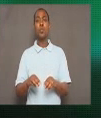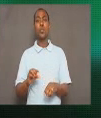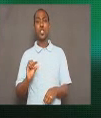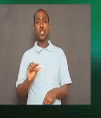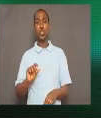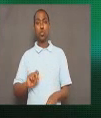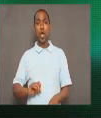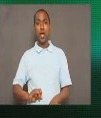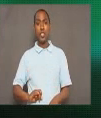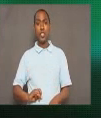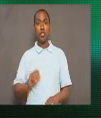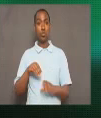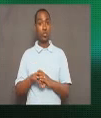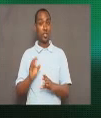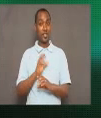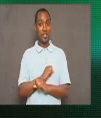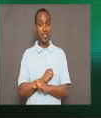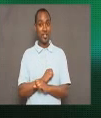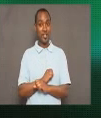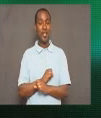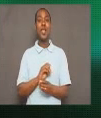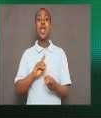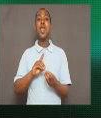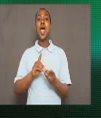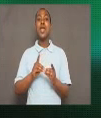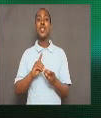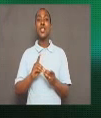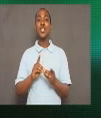intestine, digestion is complete.